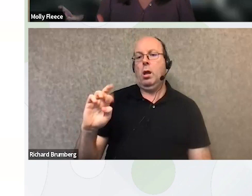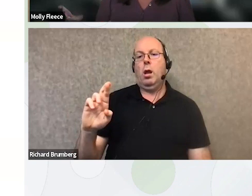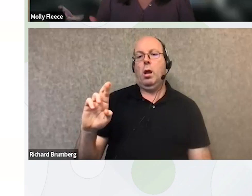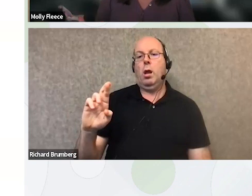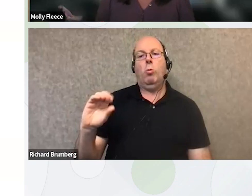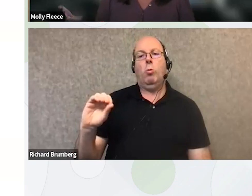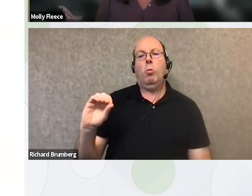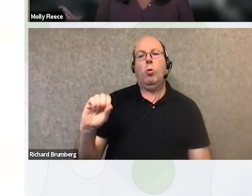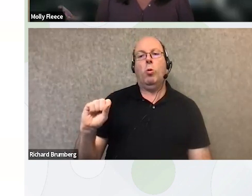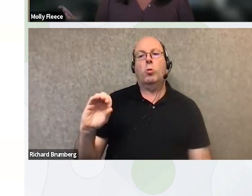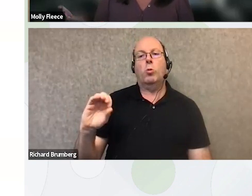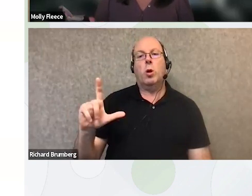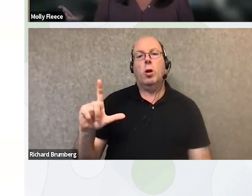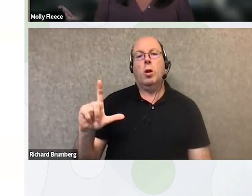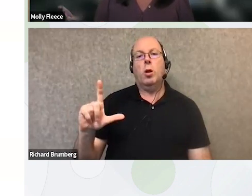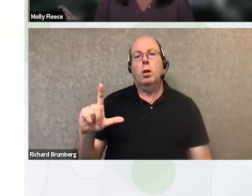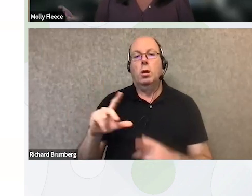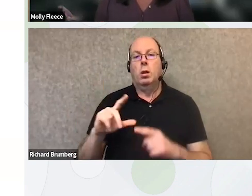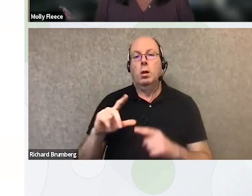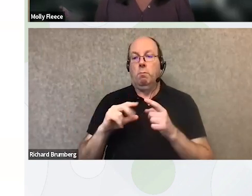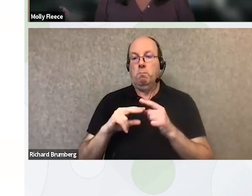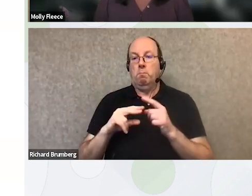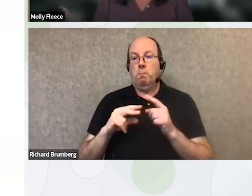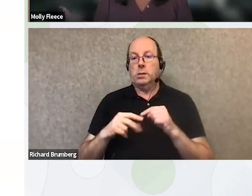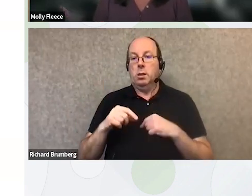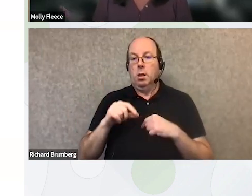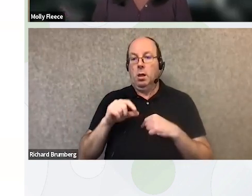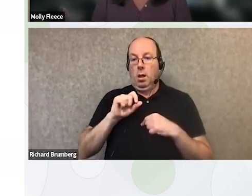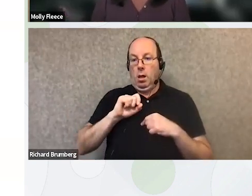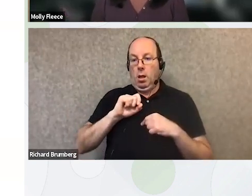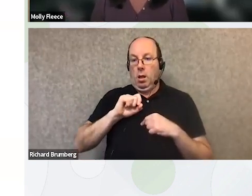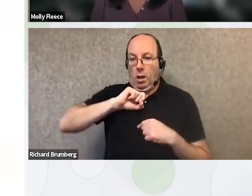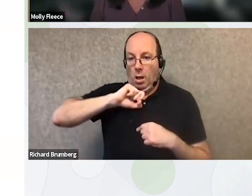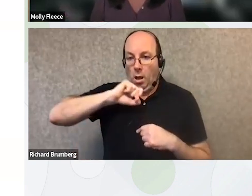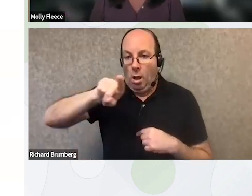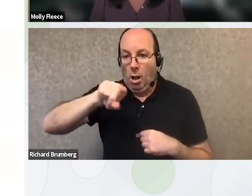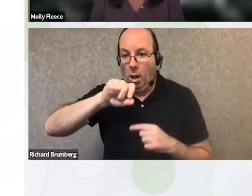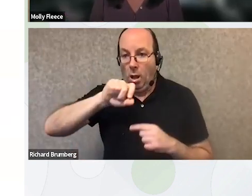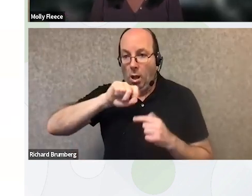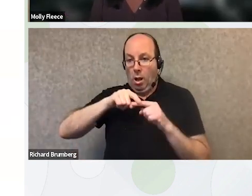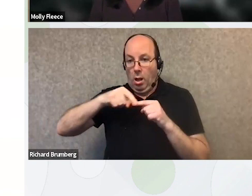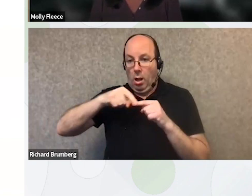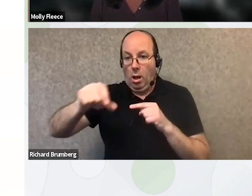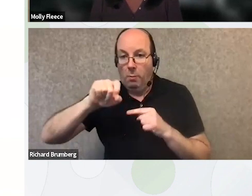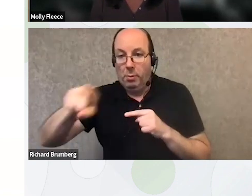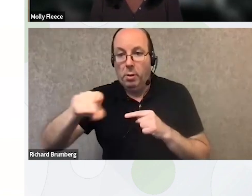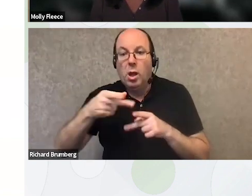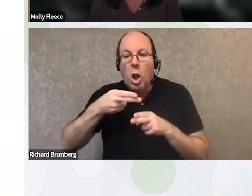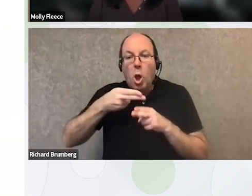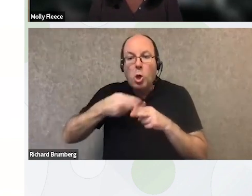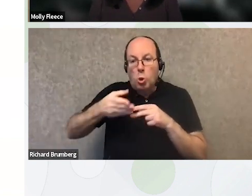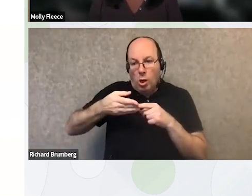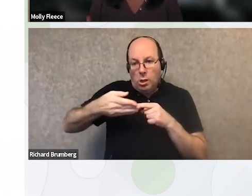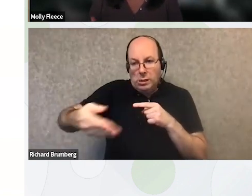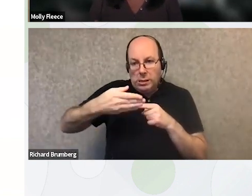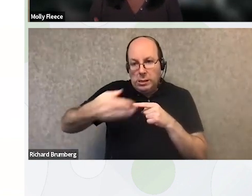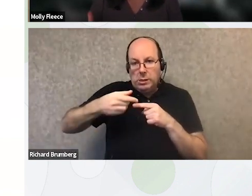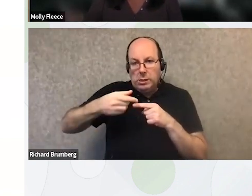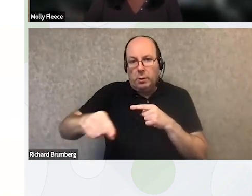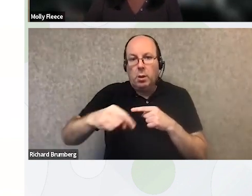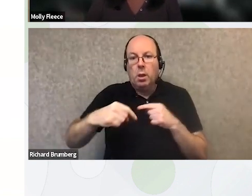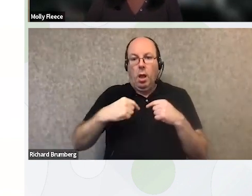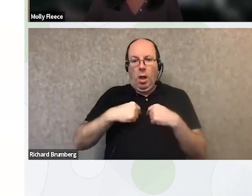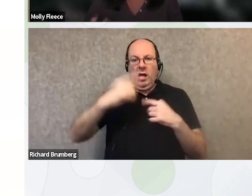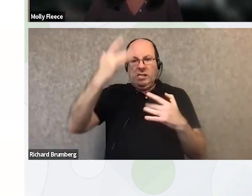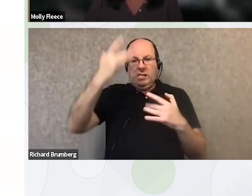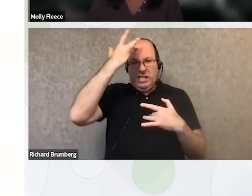whether through short-range transmission or more long-range transmission. So thinking about more short-range transmission, you have an infected individual.